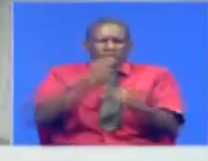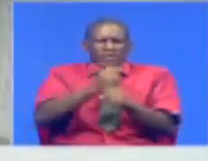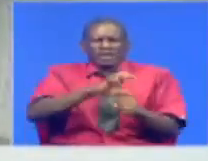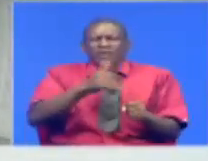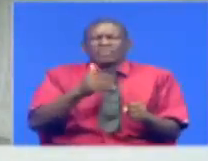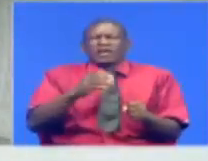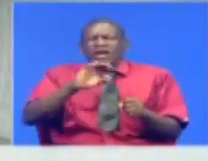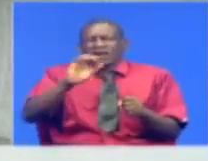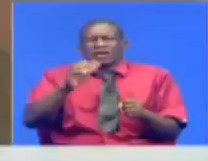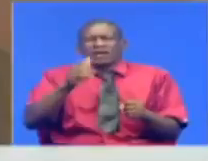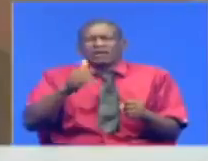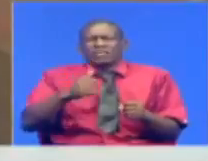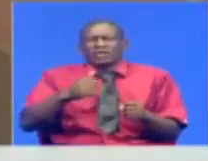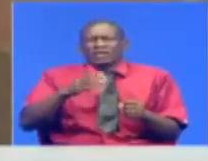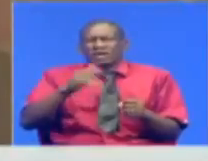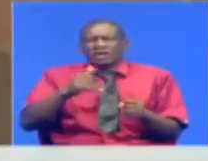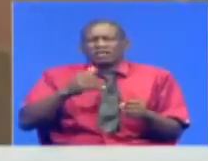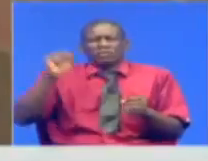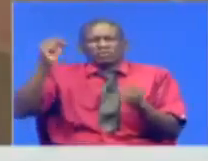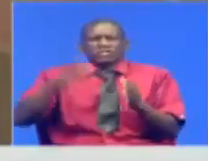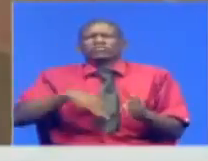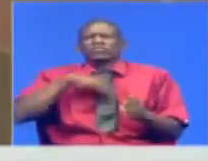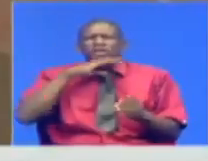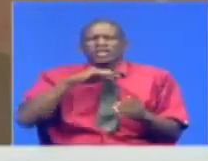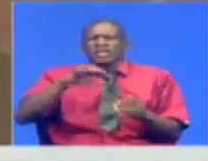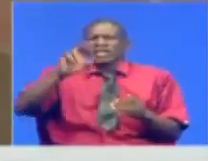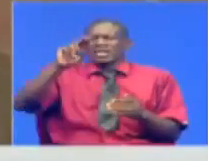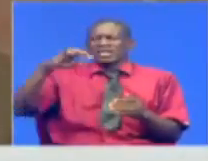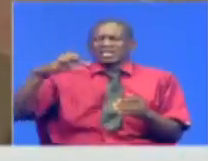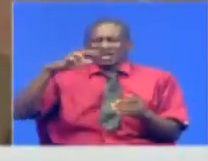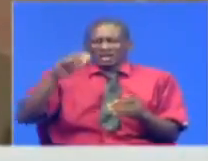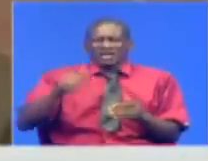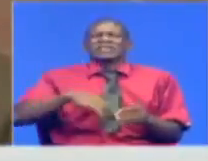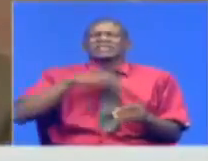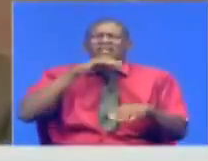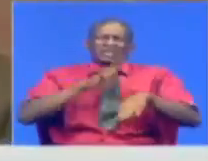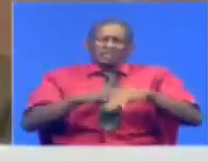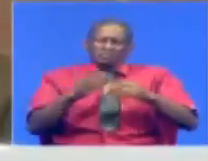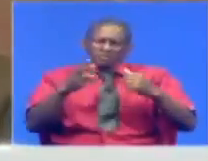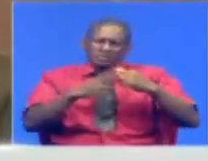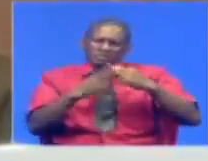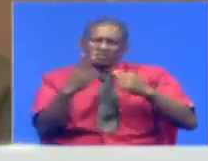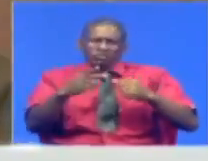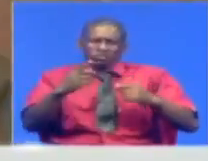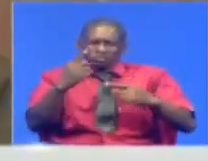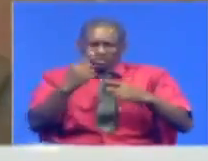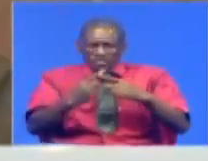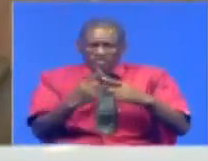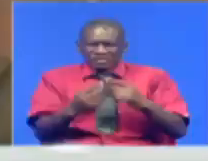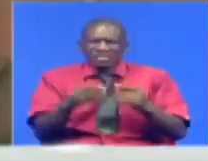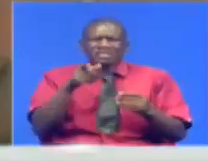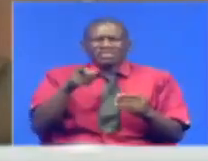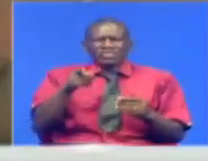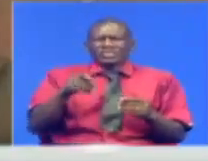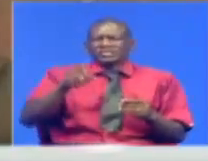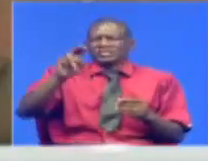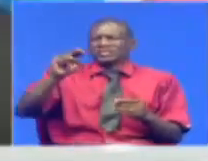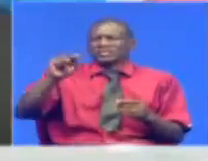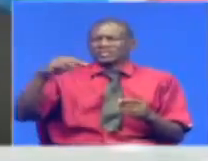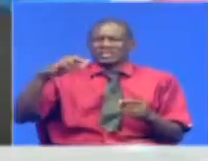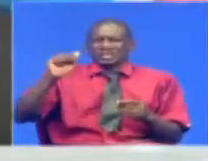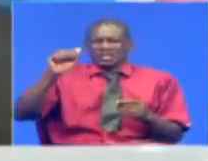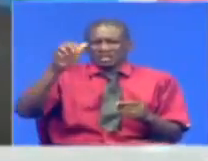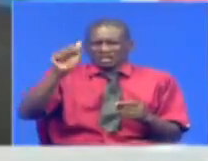Nyaga succumbed at the age of 72. The one-time minister in President Mwai Kibaki's government had taken a backseat in